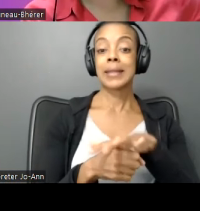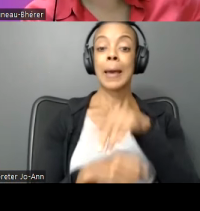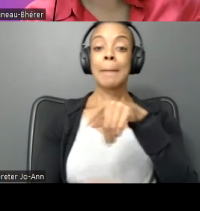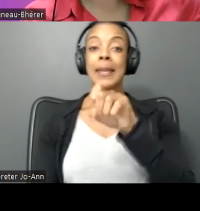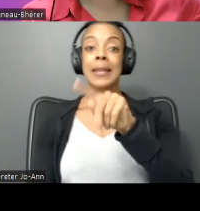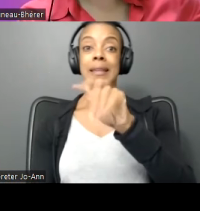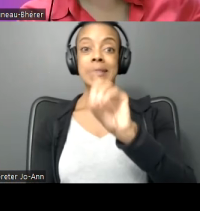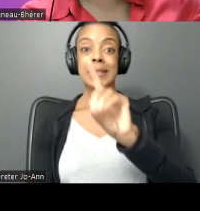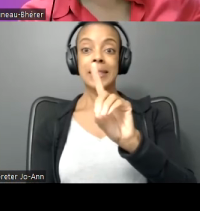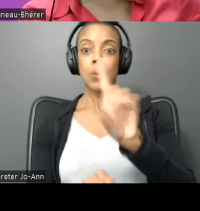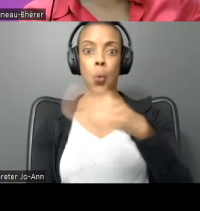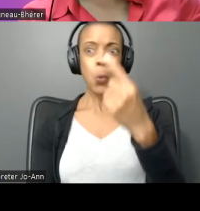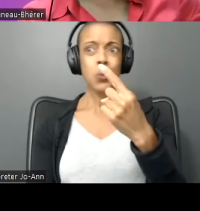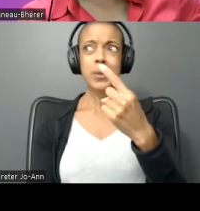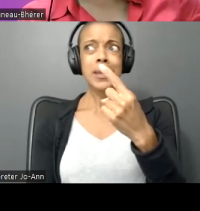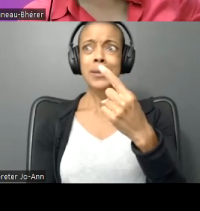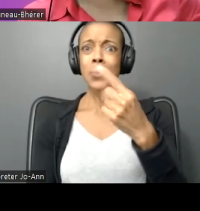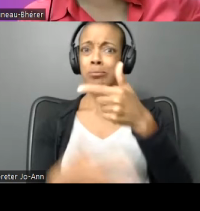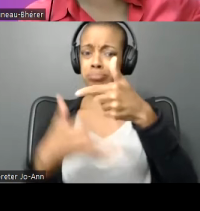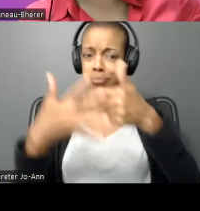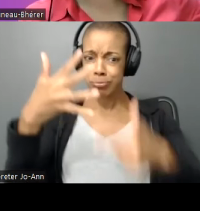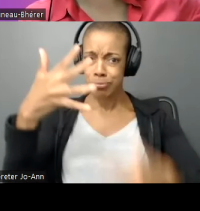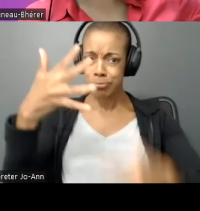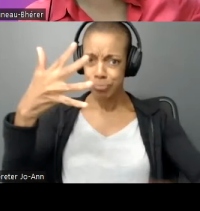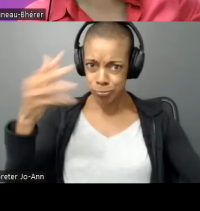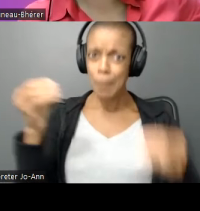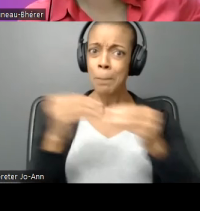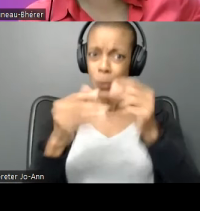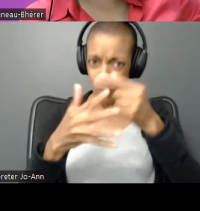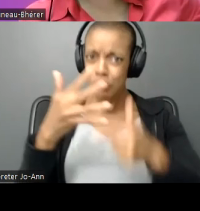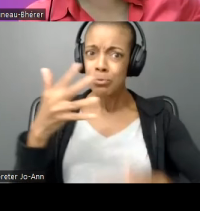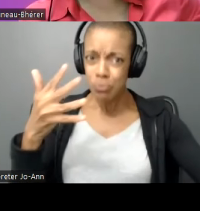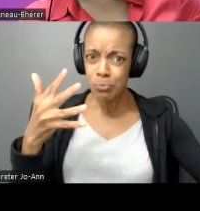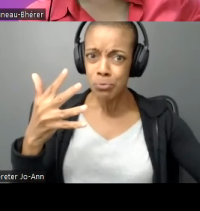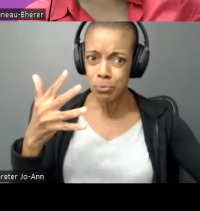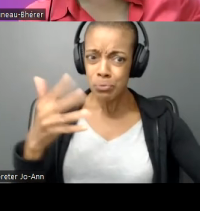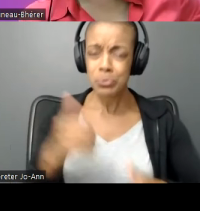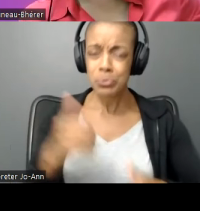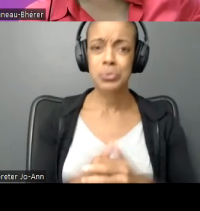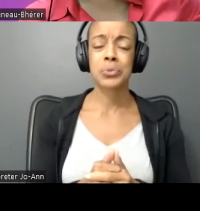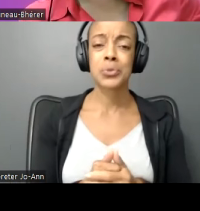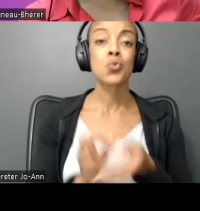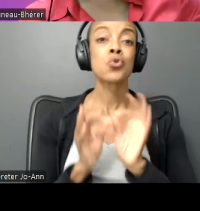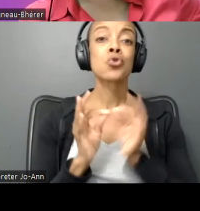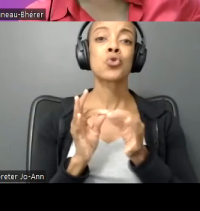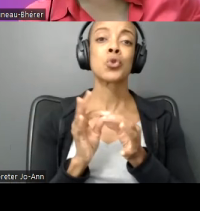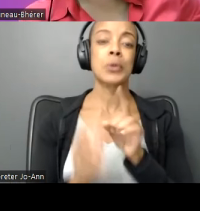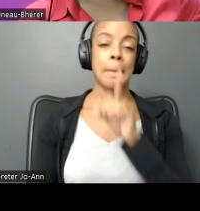out there. So happy visioning. The interpreters are shutting down.